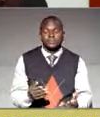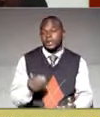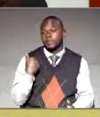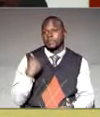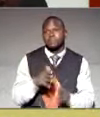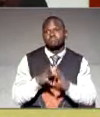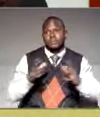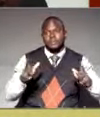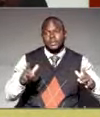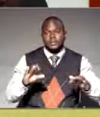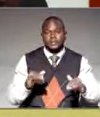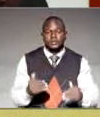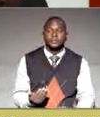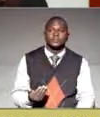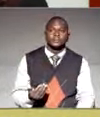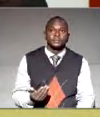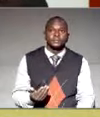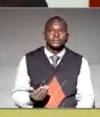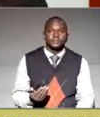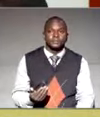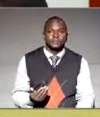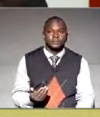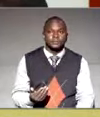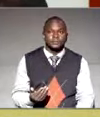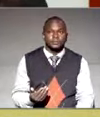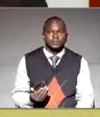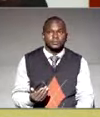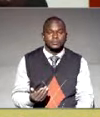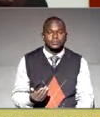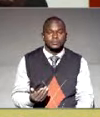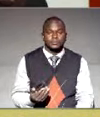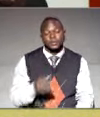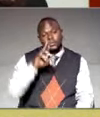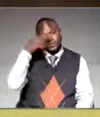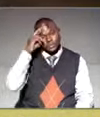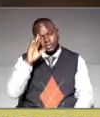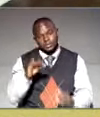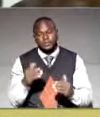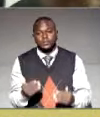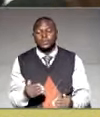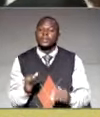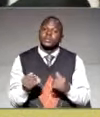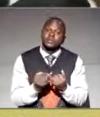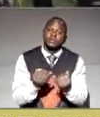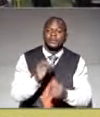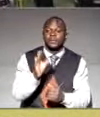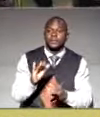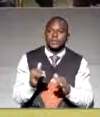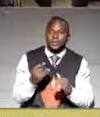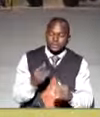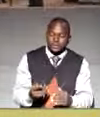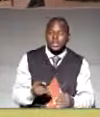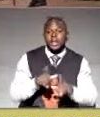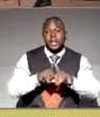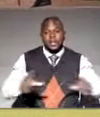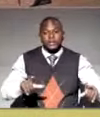land. It's a very, very big land. I doubt there is any part left. He informed commissioners that the